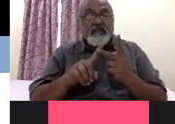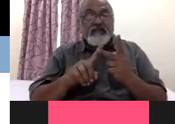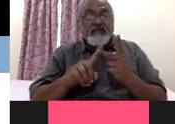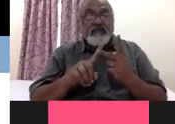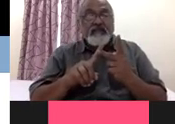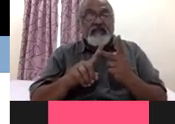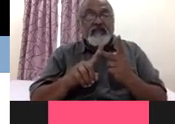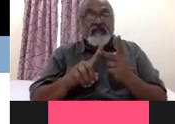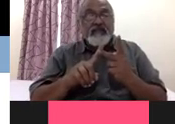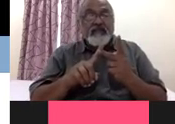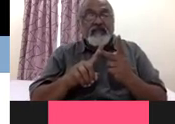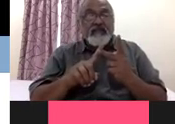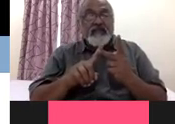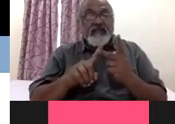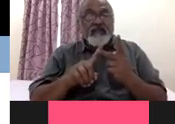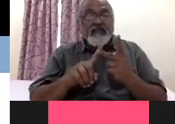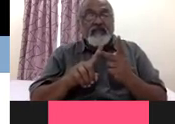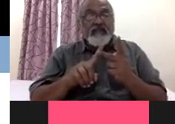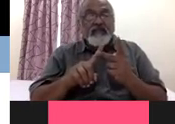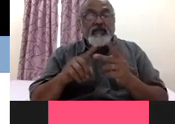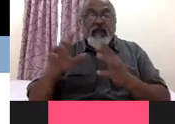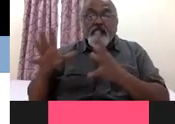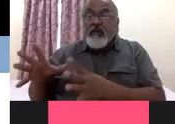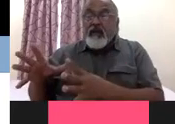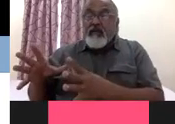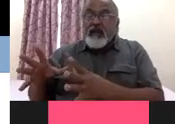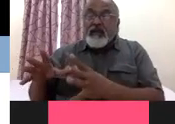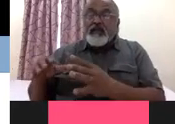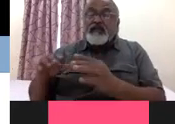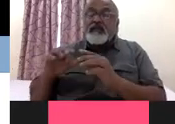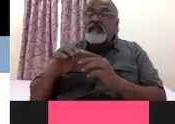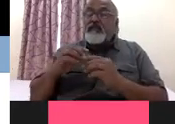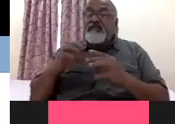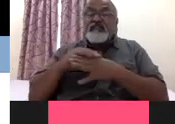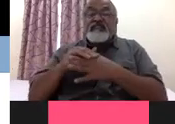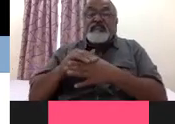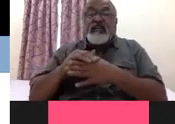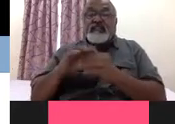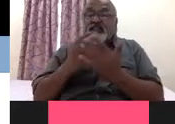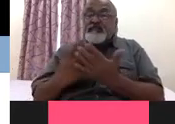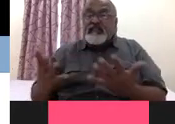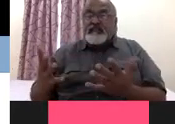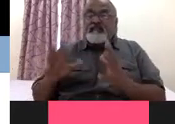sorry for to interrupt. Aap keh rahe hain ki impairment is a is the loss of